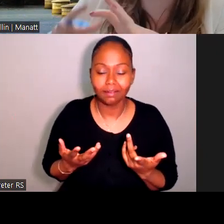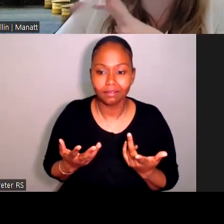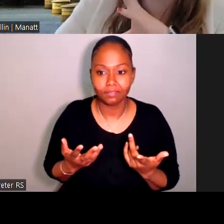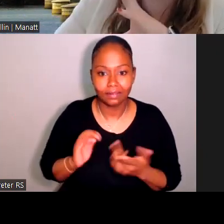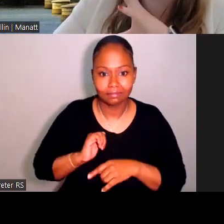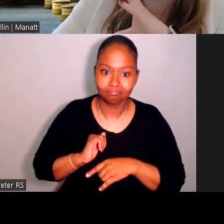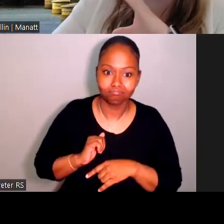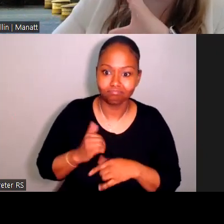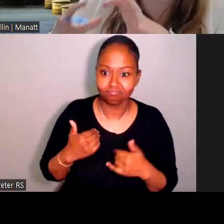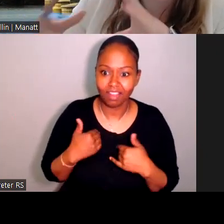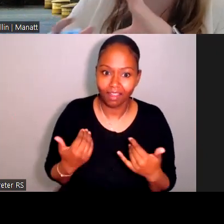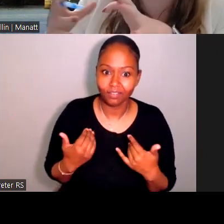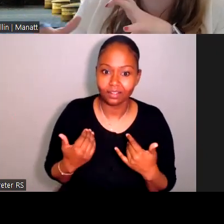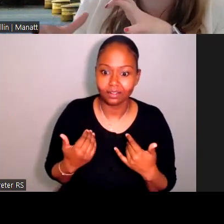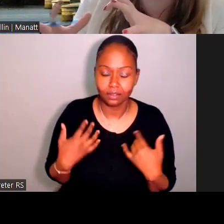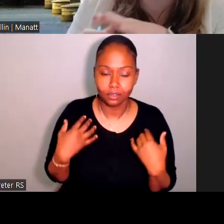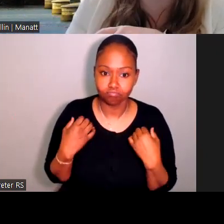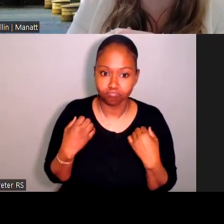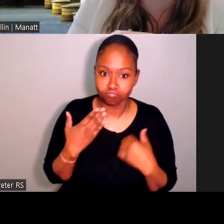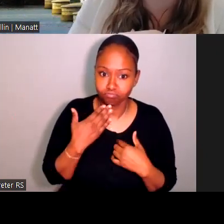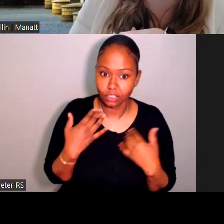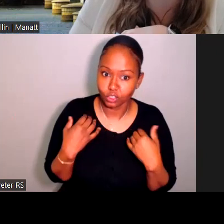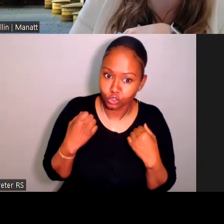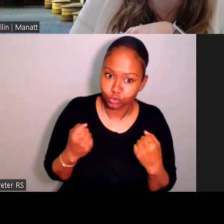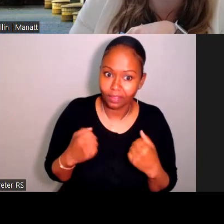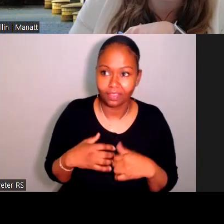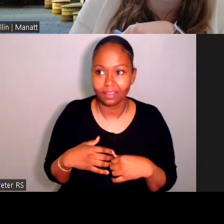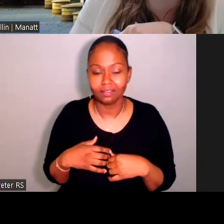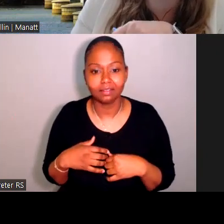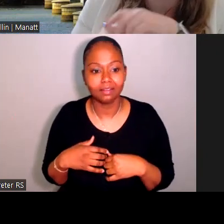power of this group's expertise and